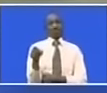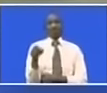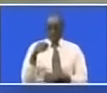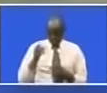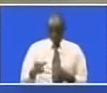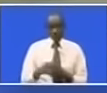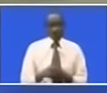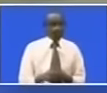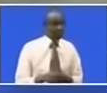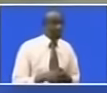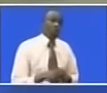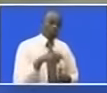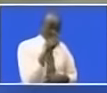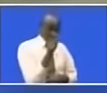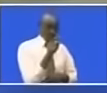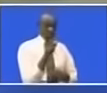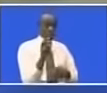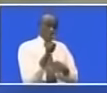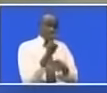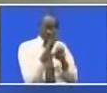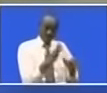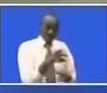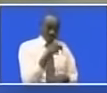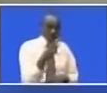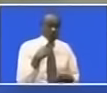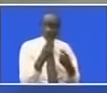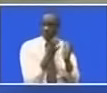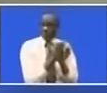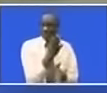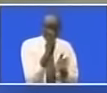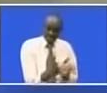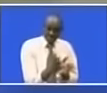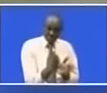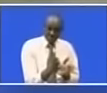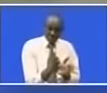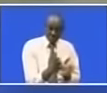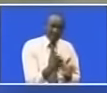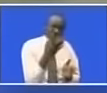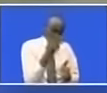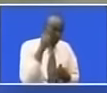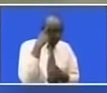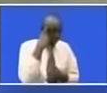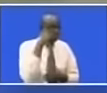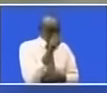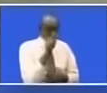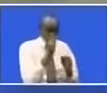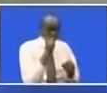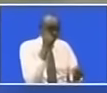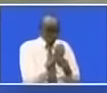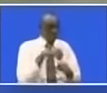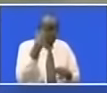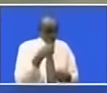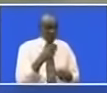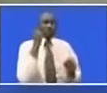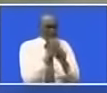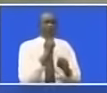observer, would talking to John Pombe Magufuli and the CCM campaign as well as Edward Lowassa be something that you do and do on a regular basis